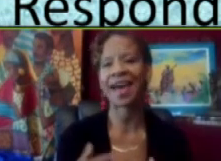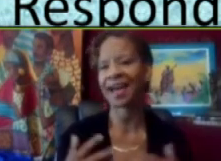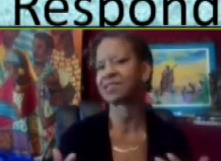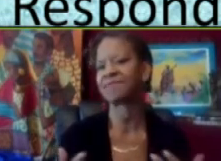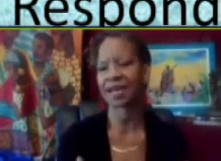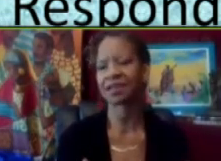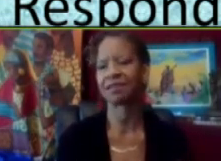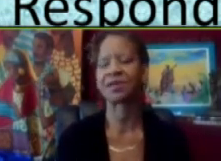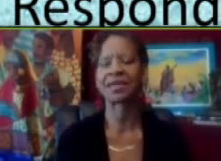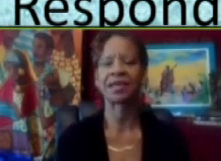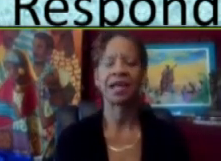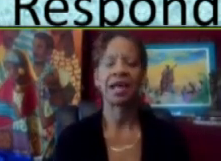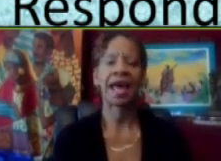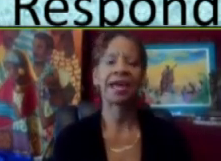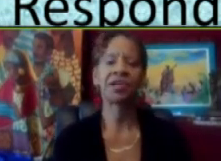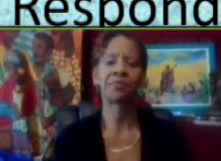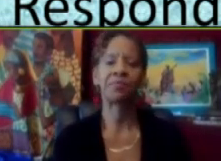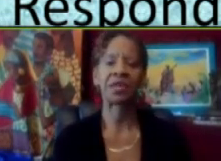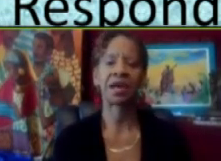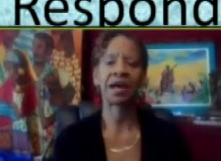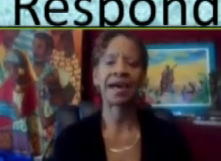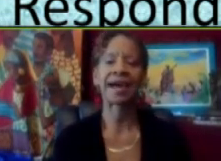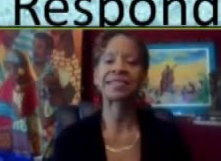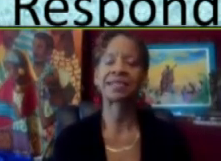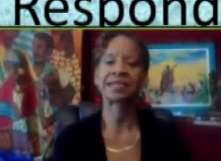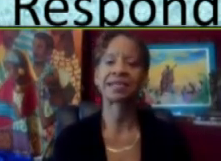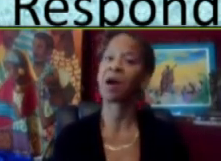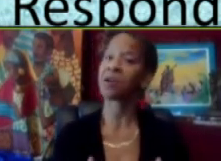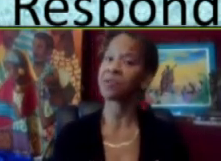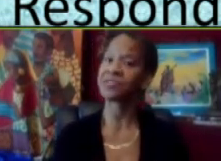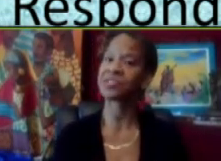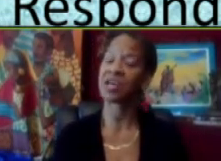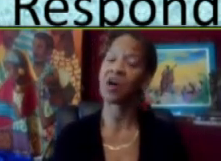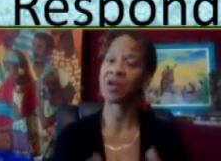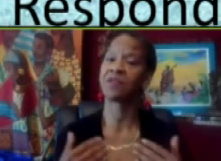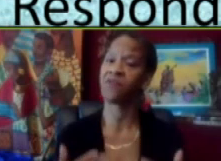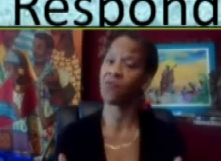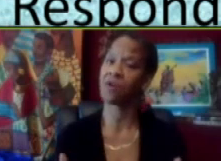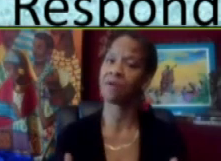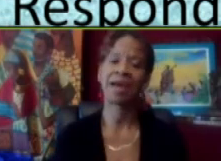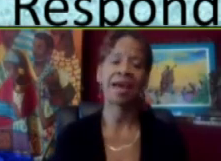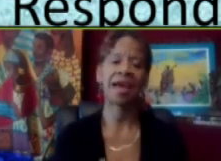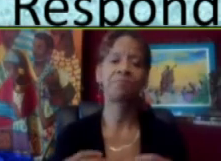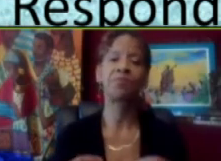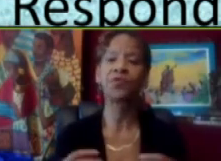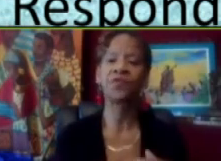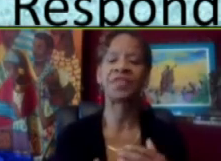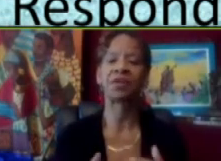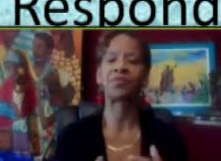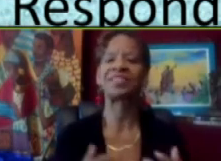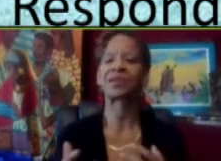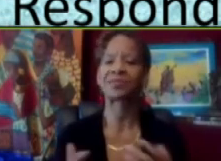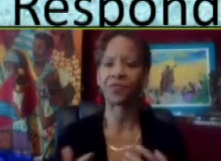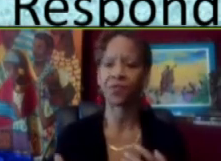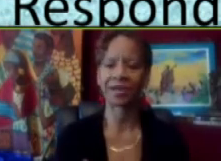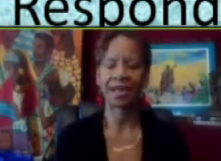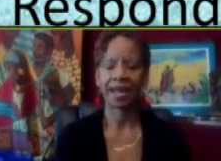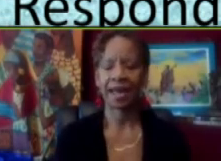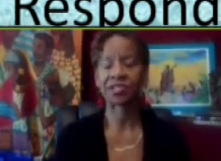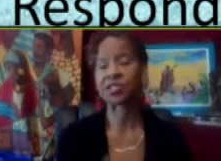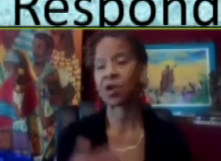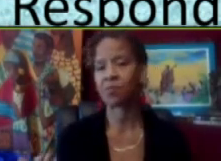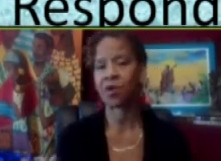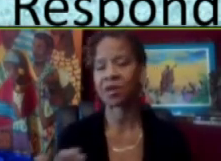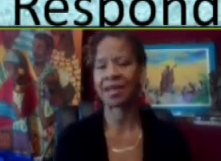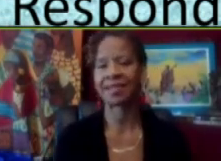very active in that community and could be excellent partners to help inform and move the results forward.